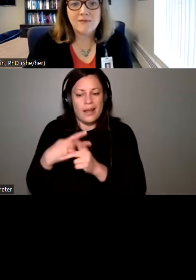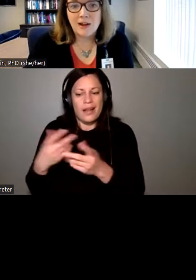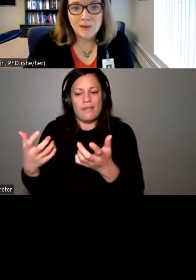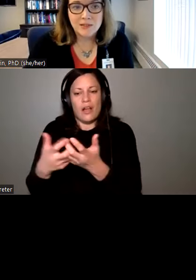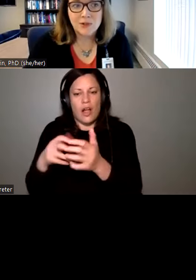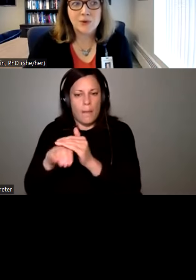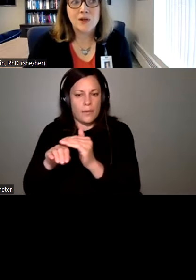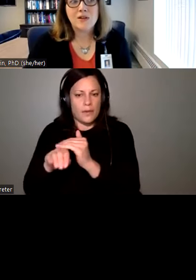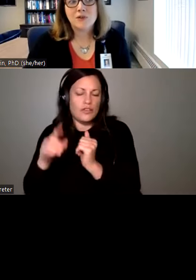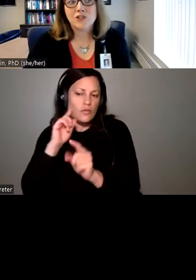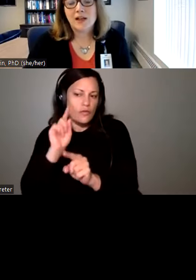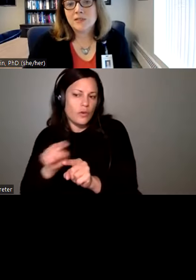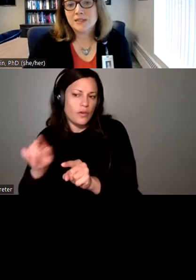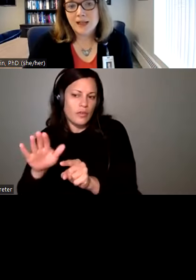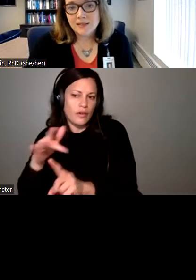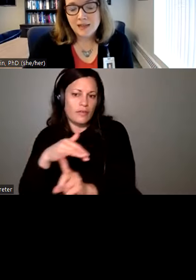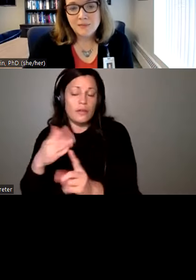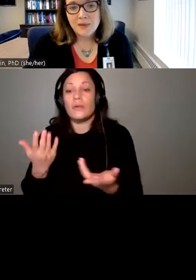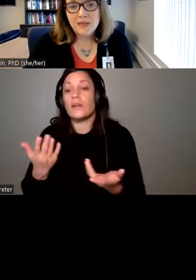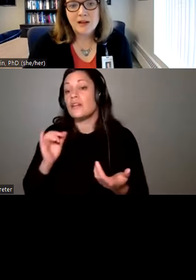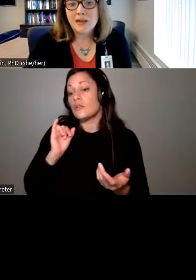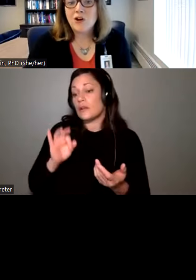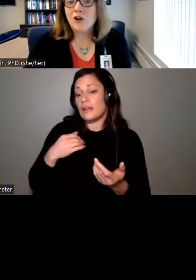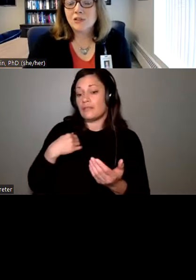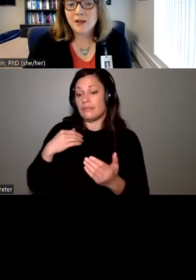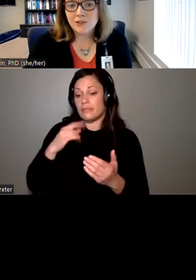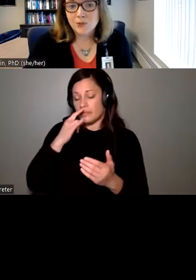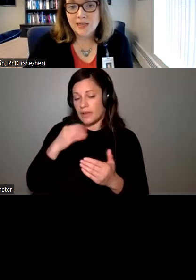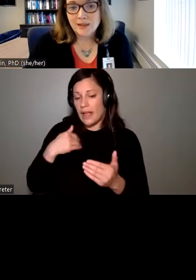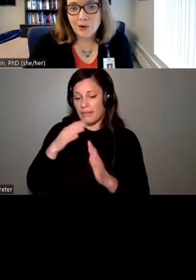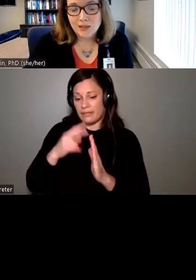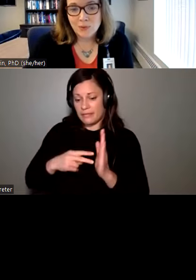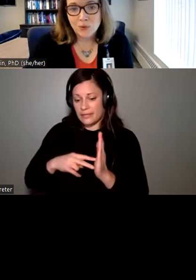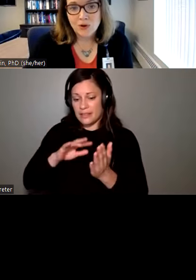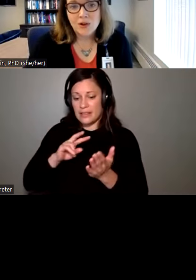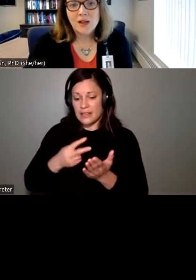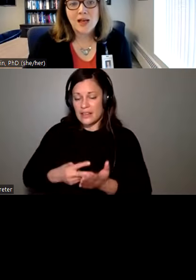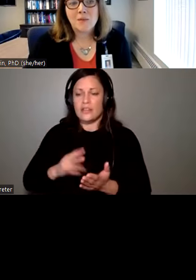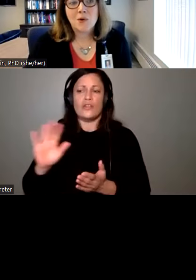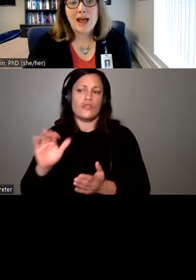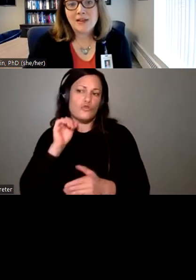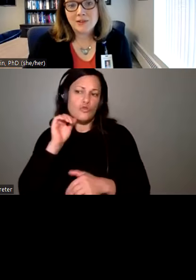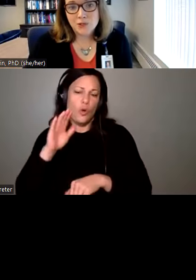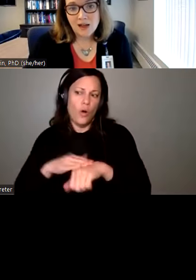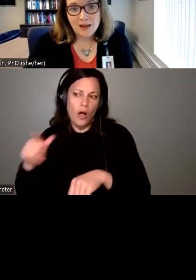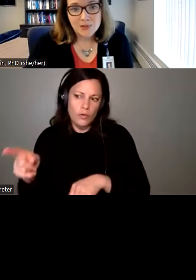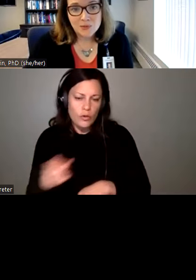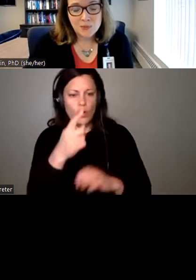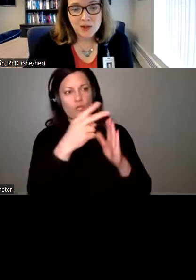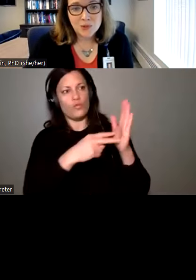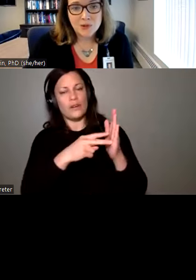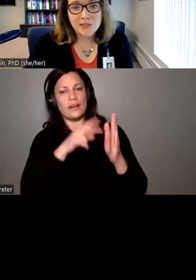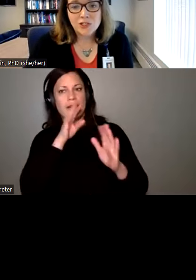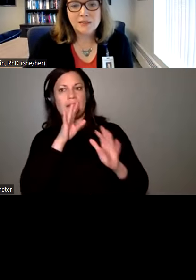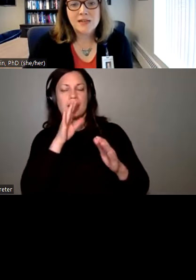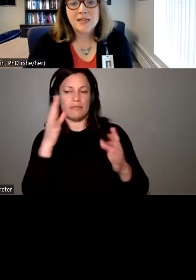child's environment. So for a child with dyslexia, maybe not being called upon to read aloud at the board, or having extra time to